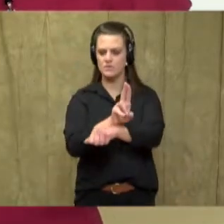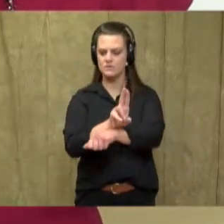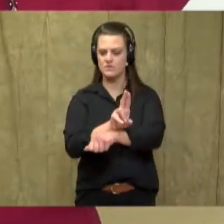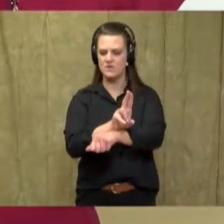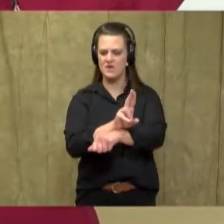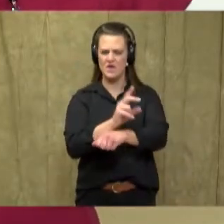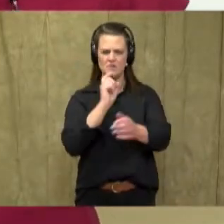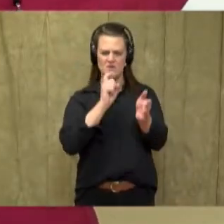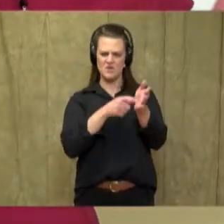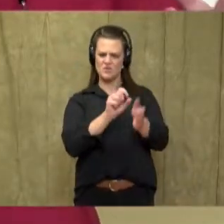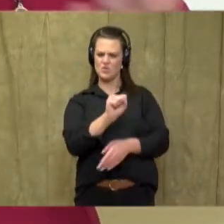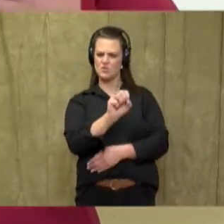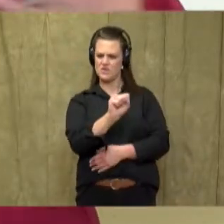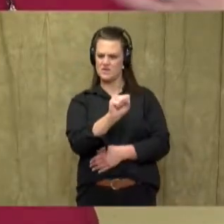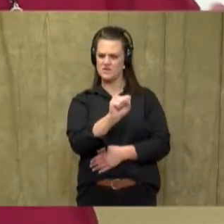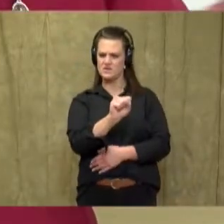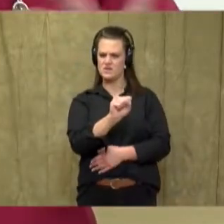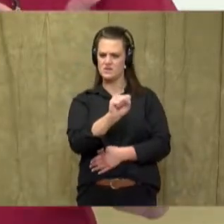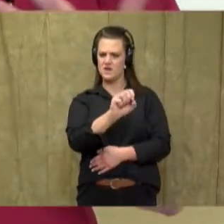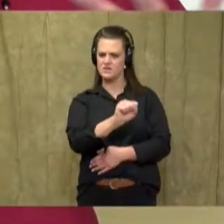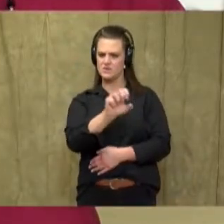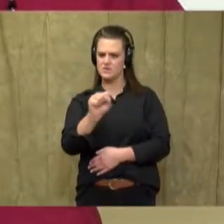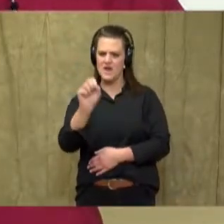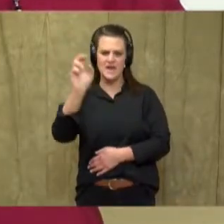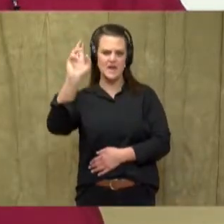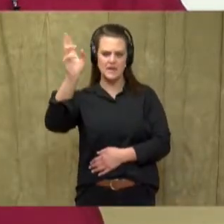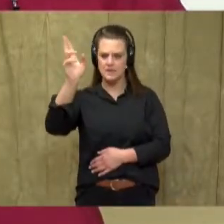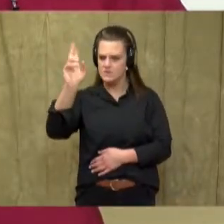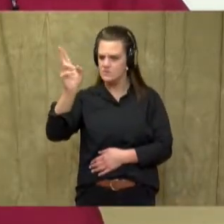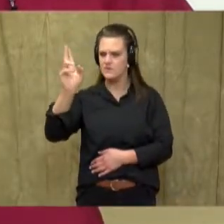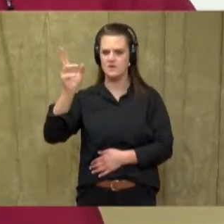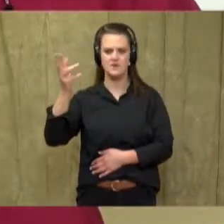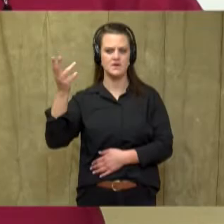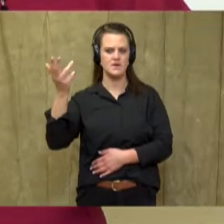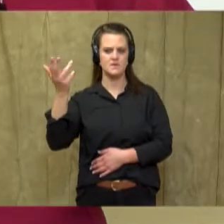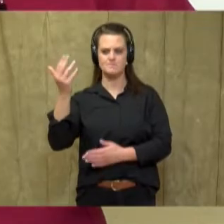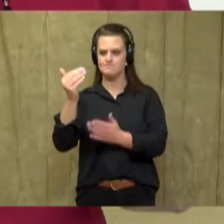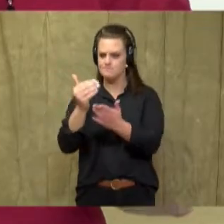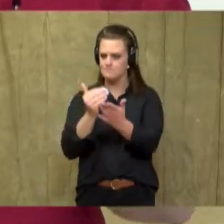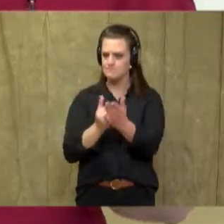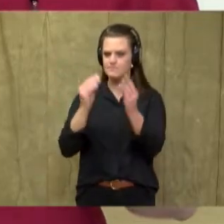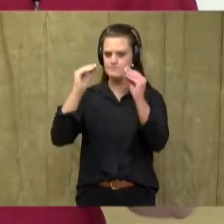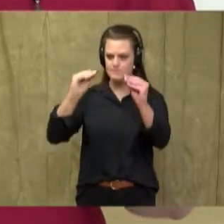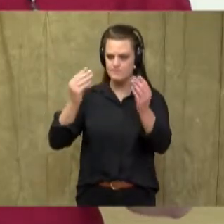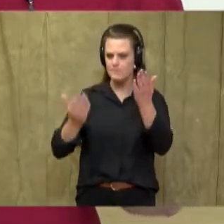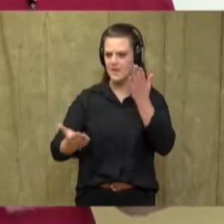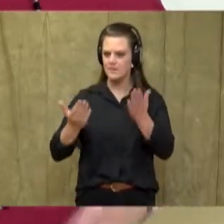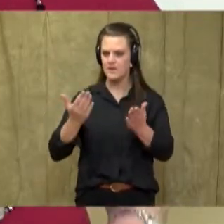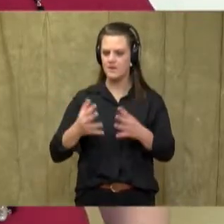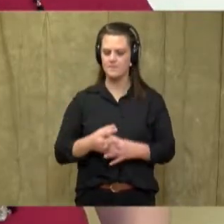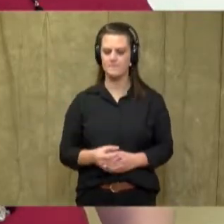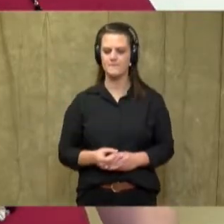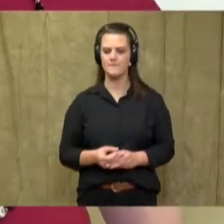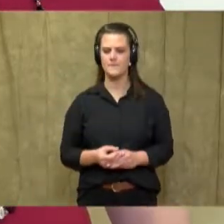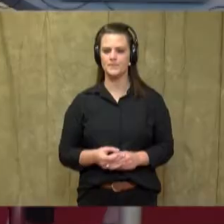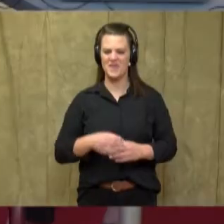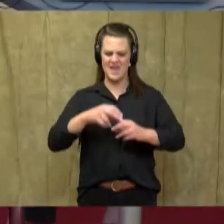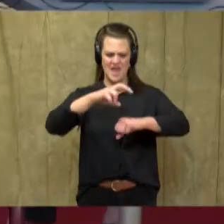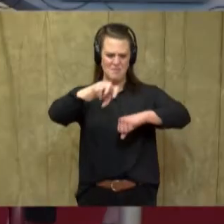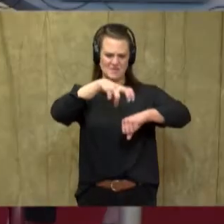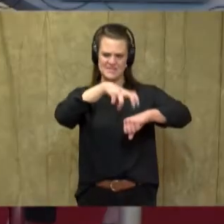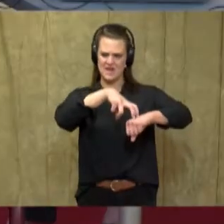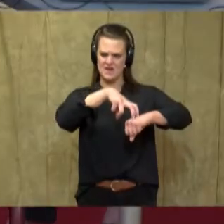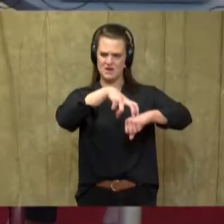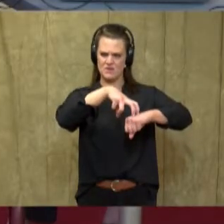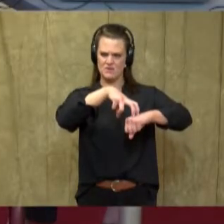studies. So it's going to give us maybe a history lesson. And then it even tells us the word